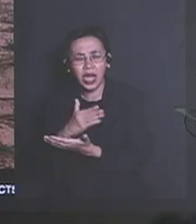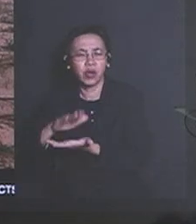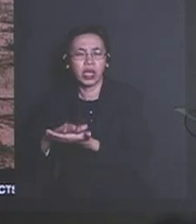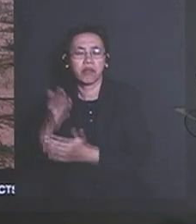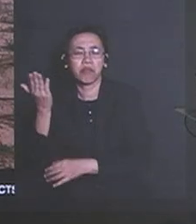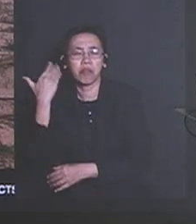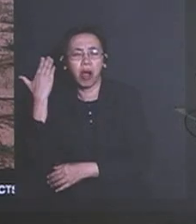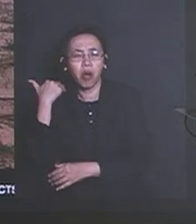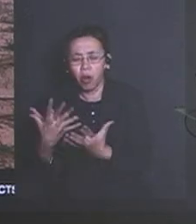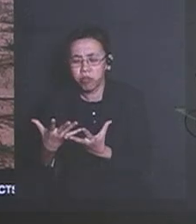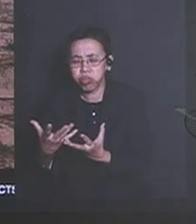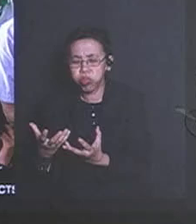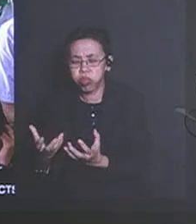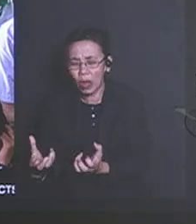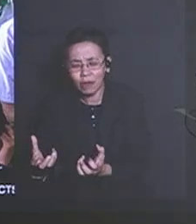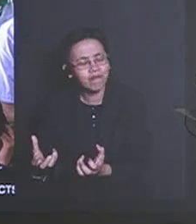the storm.